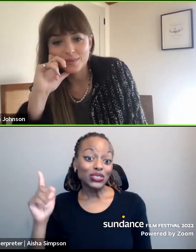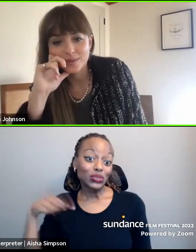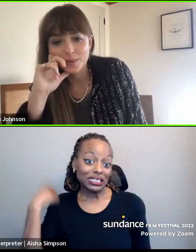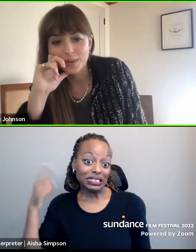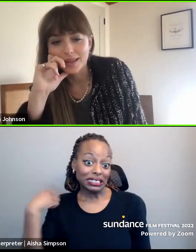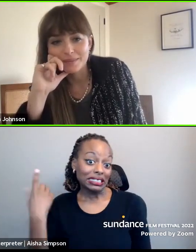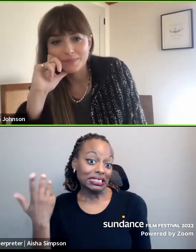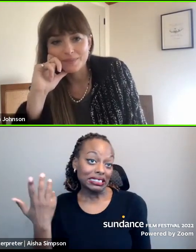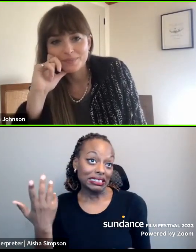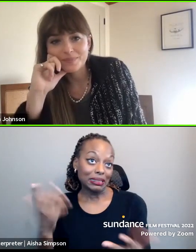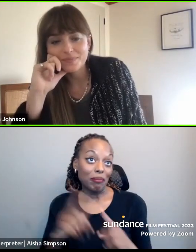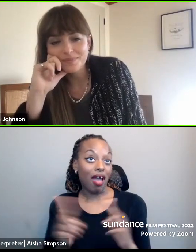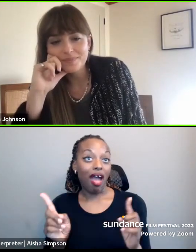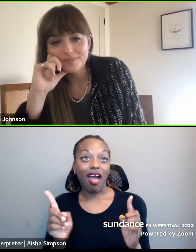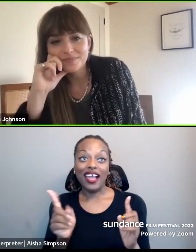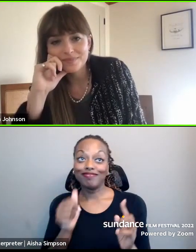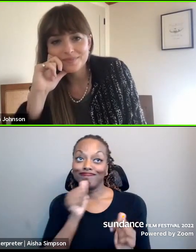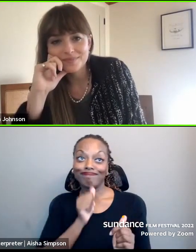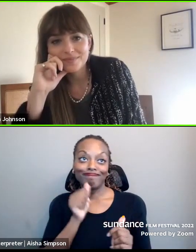just rolled with it.